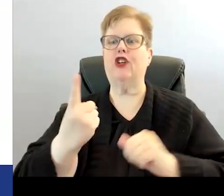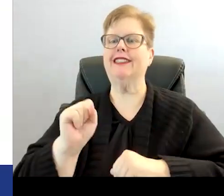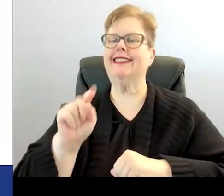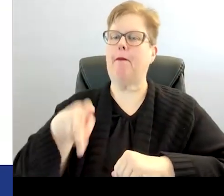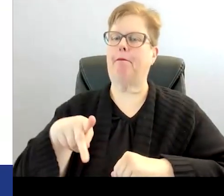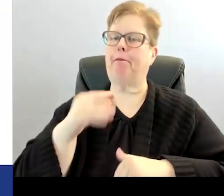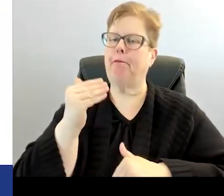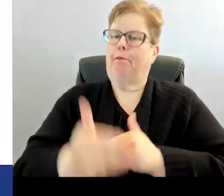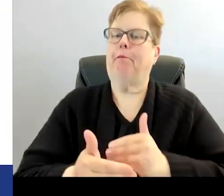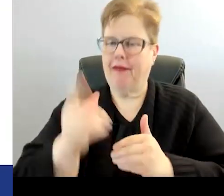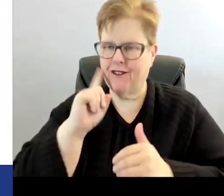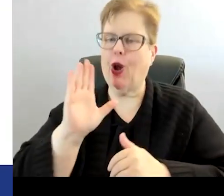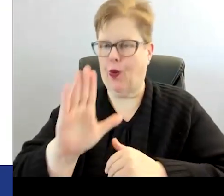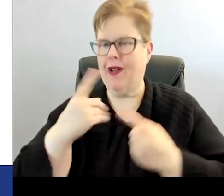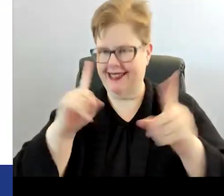success.